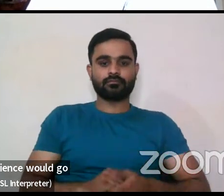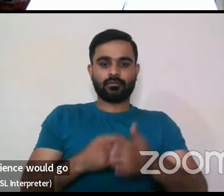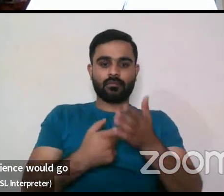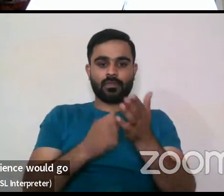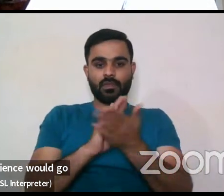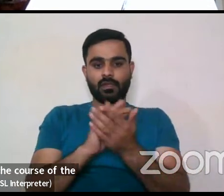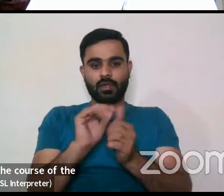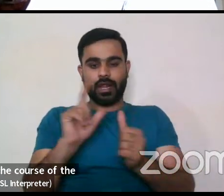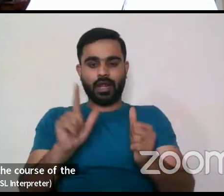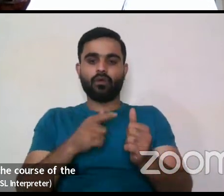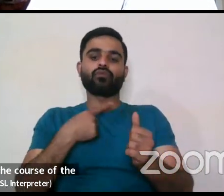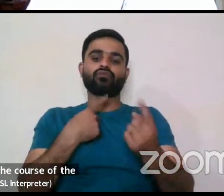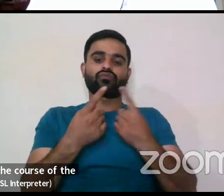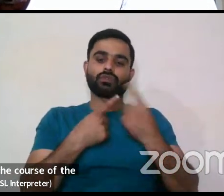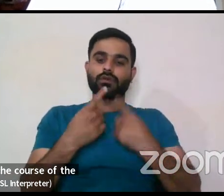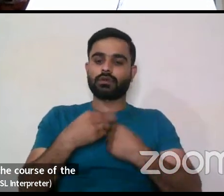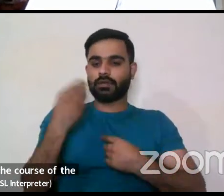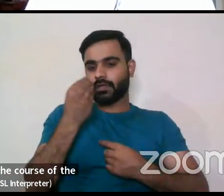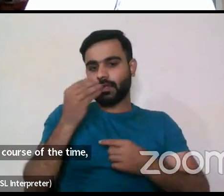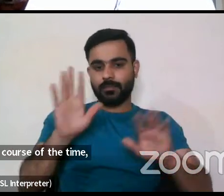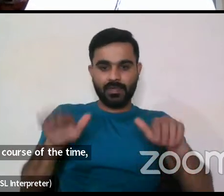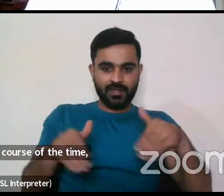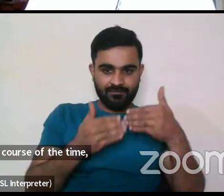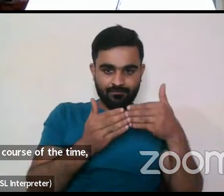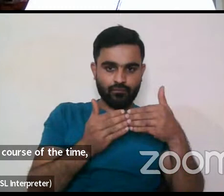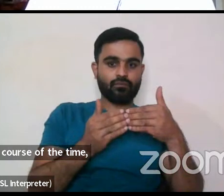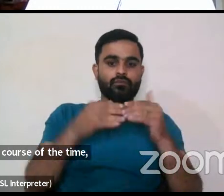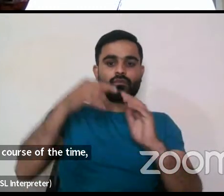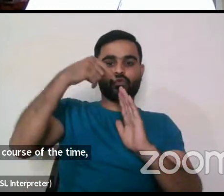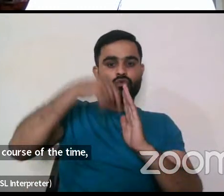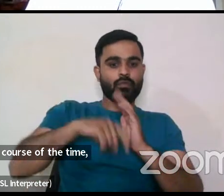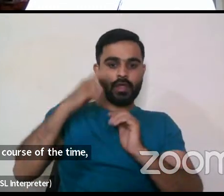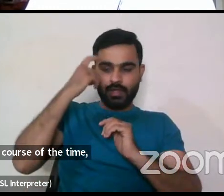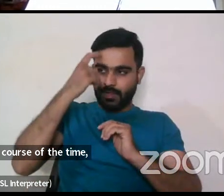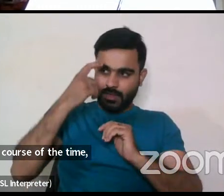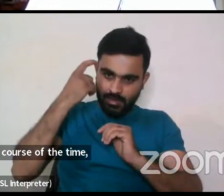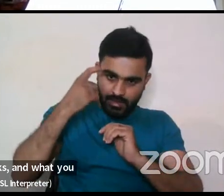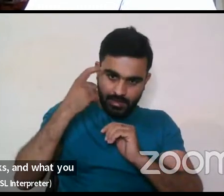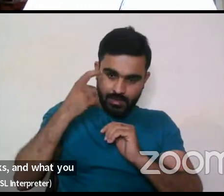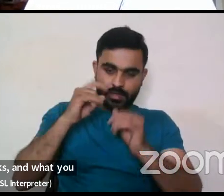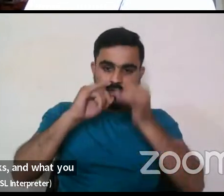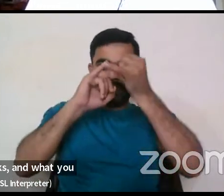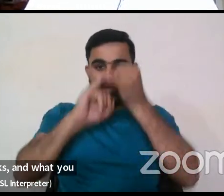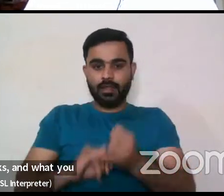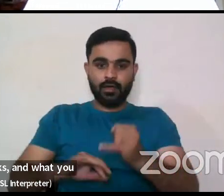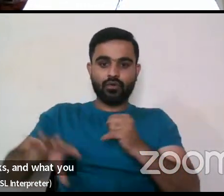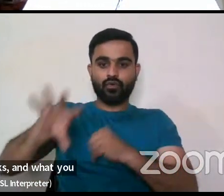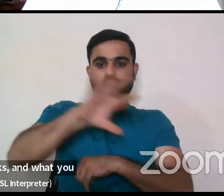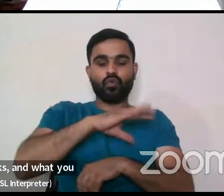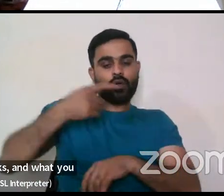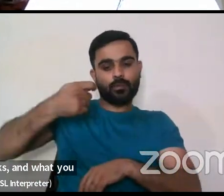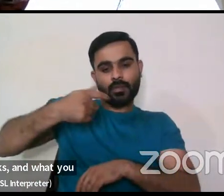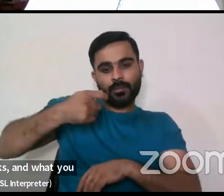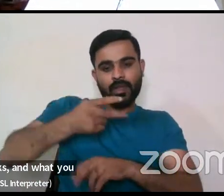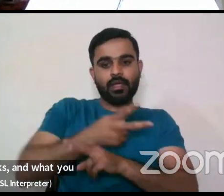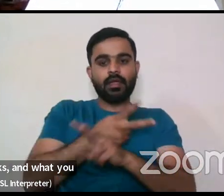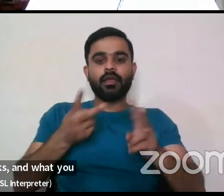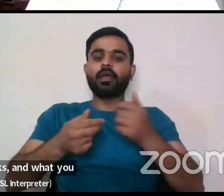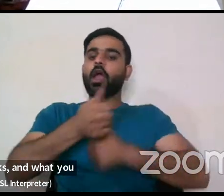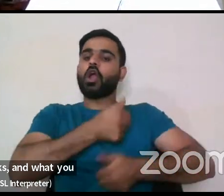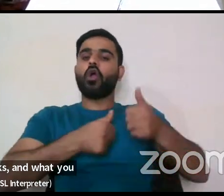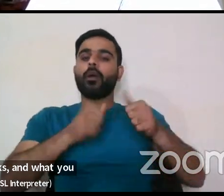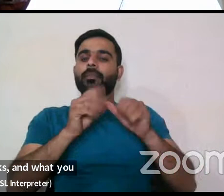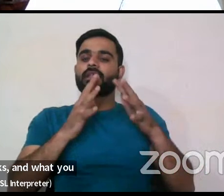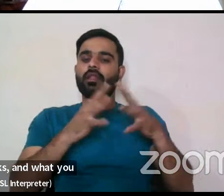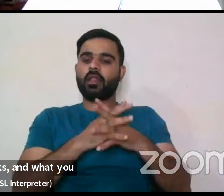may come to you, some brief introductory remarks and what you think about South Asian scholarship when it particularly comes to competition law